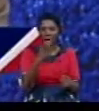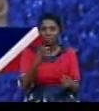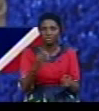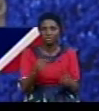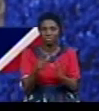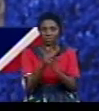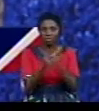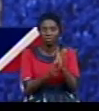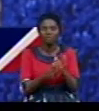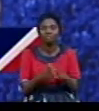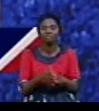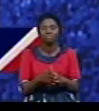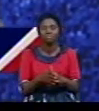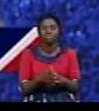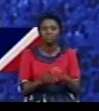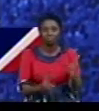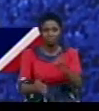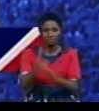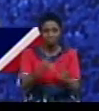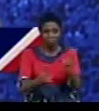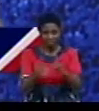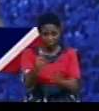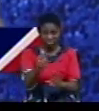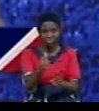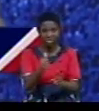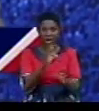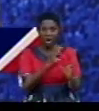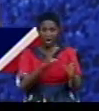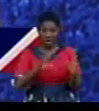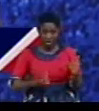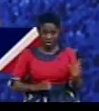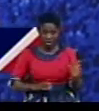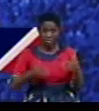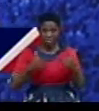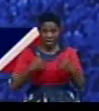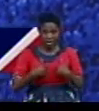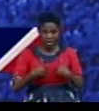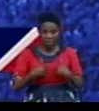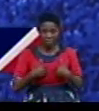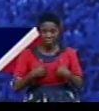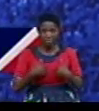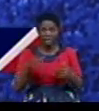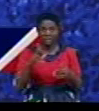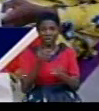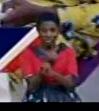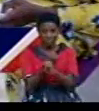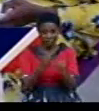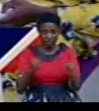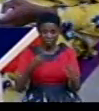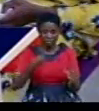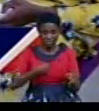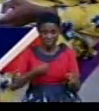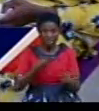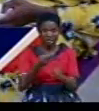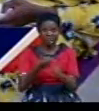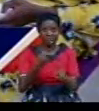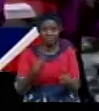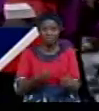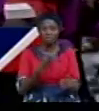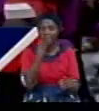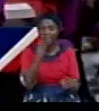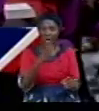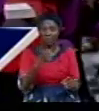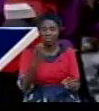Make It Personal want to tell you advised as redeemed me but because